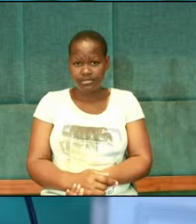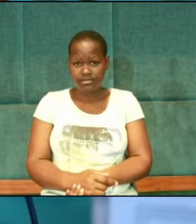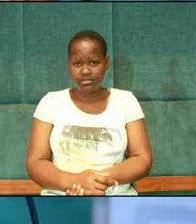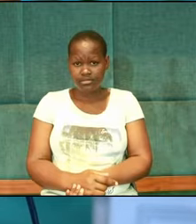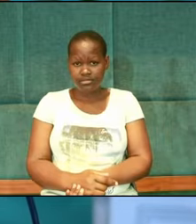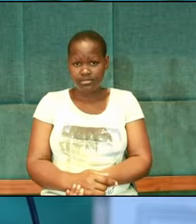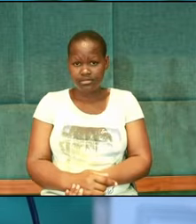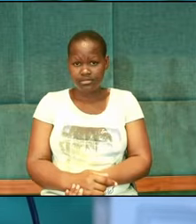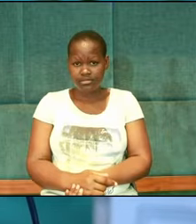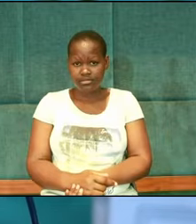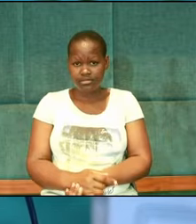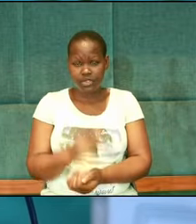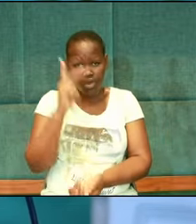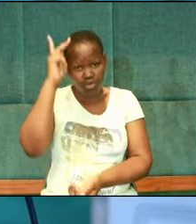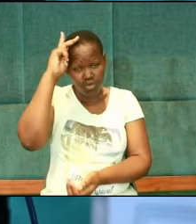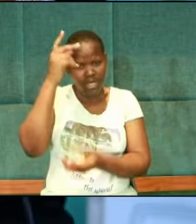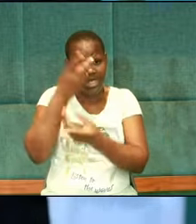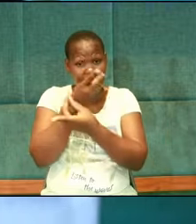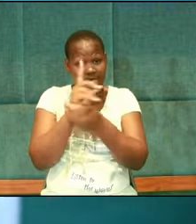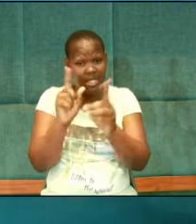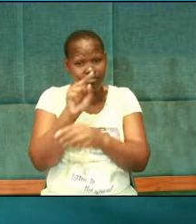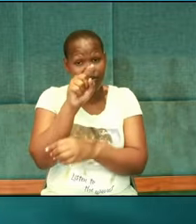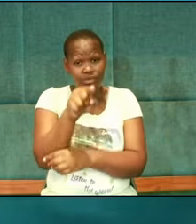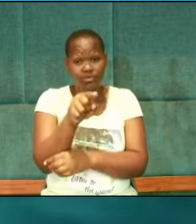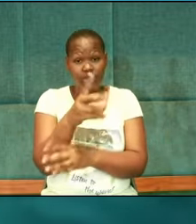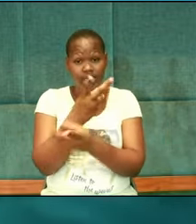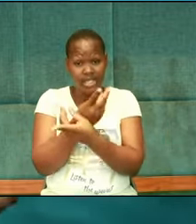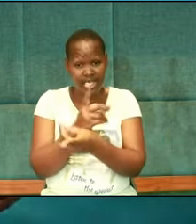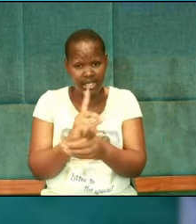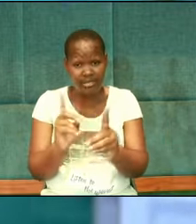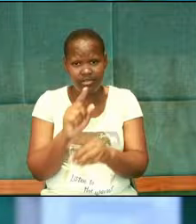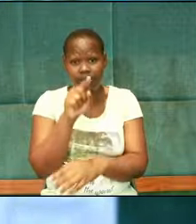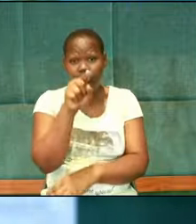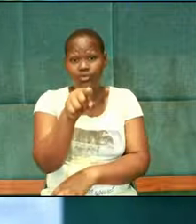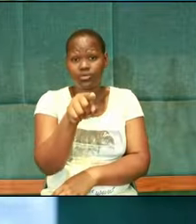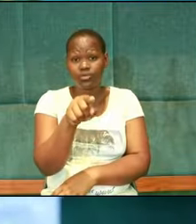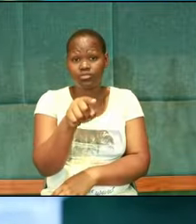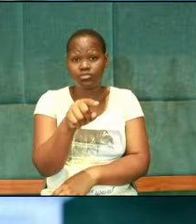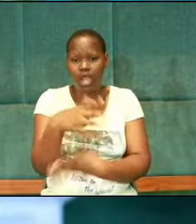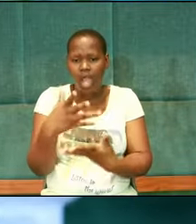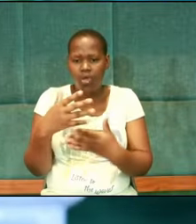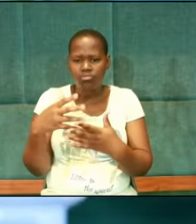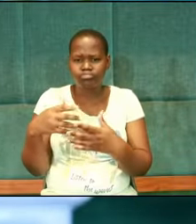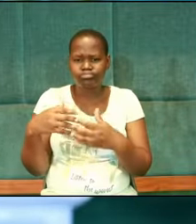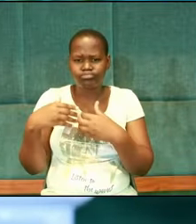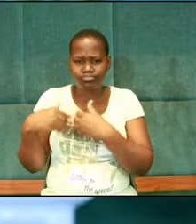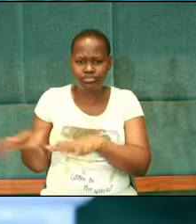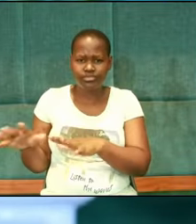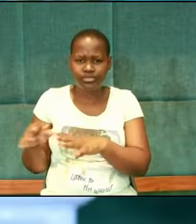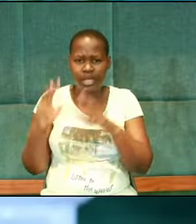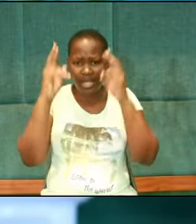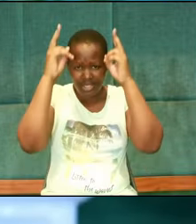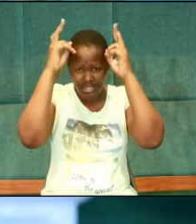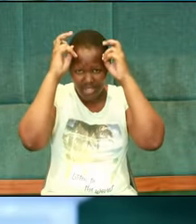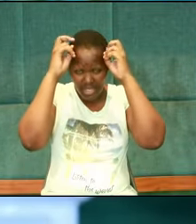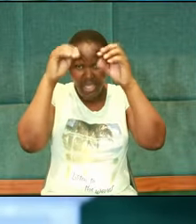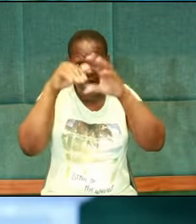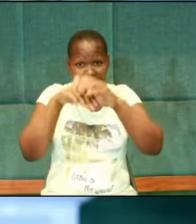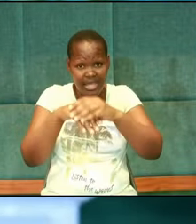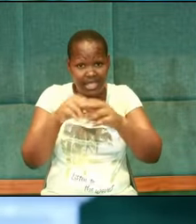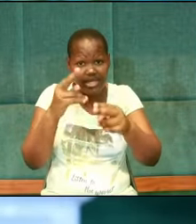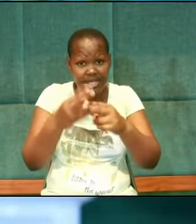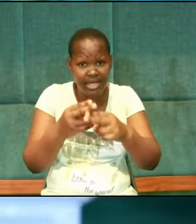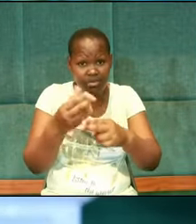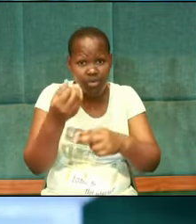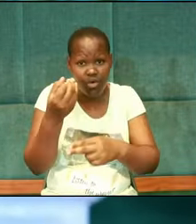Knowledge will deliver you. I say it will deliver you. You see the way they cast out demons. In the name of Jesus, may you